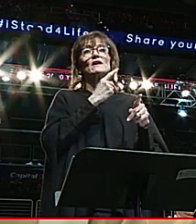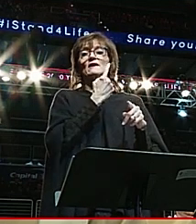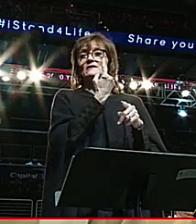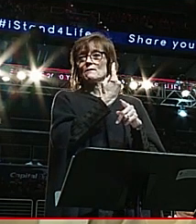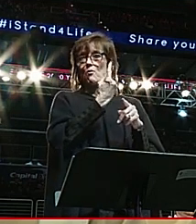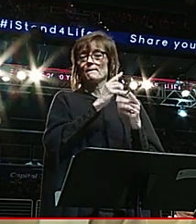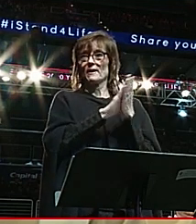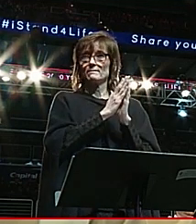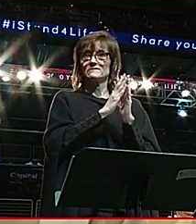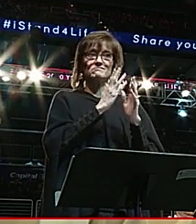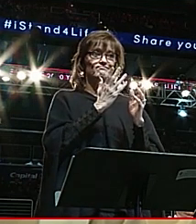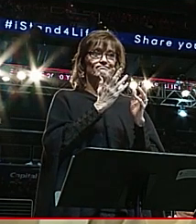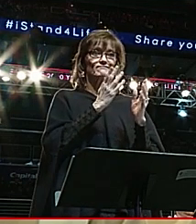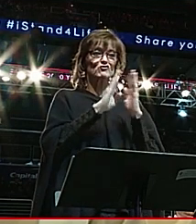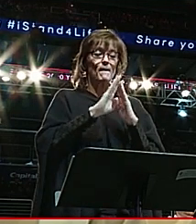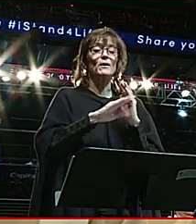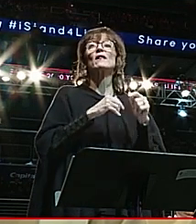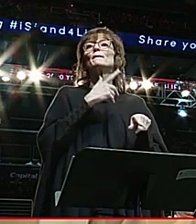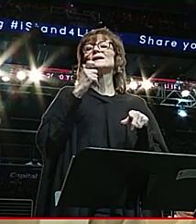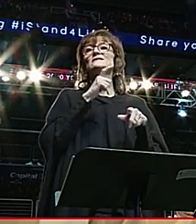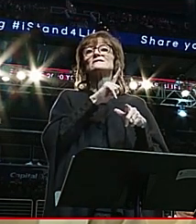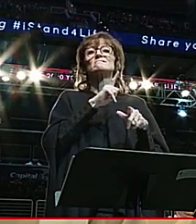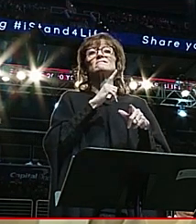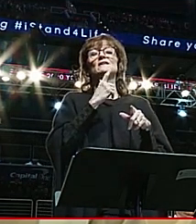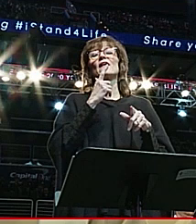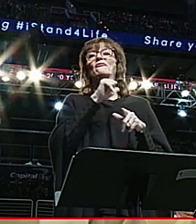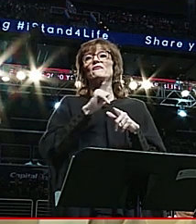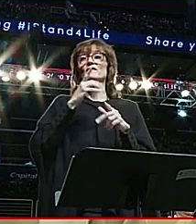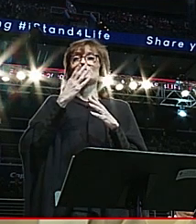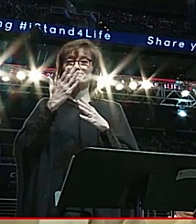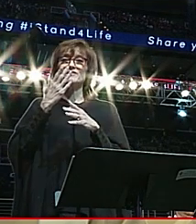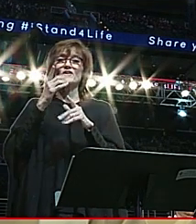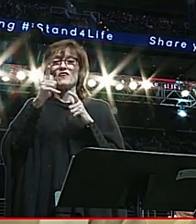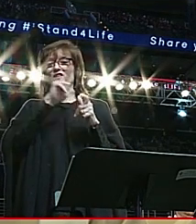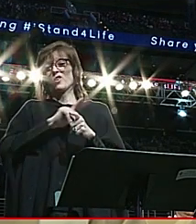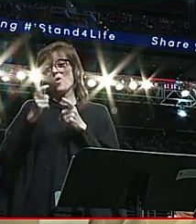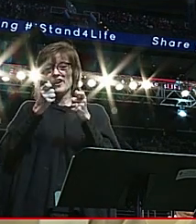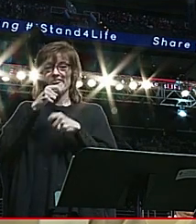an ambush organized by the king of Aram against the people of